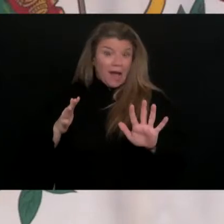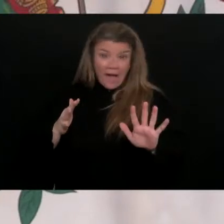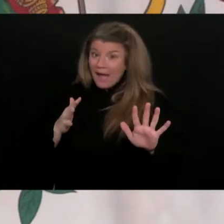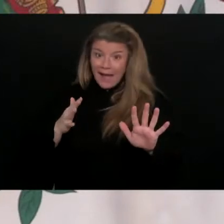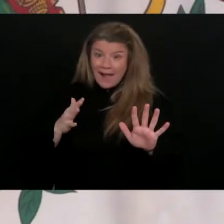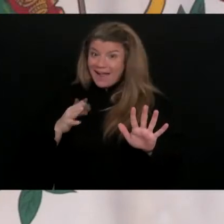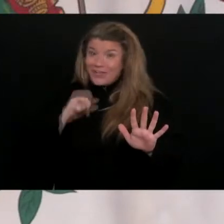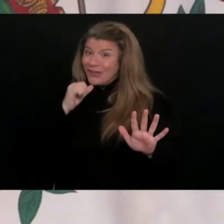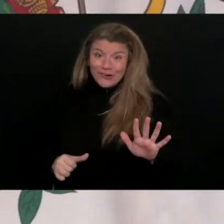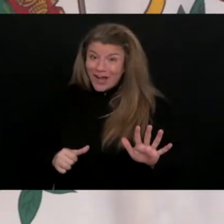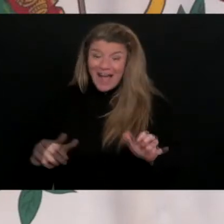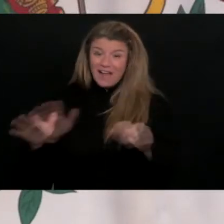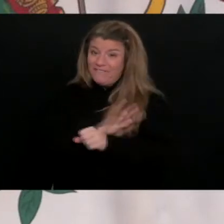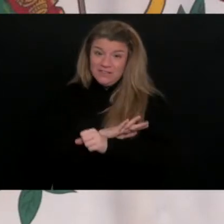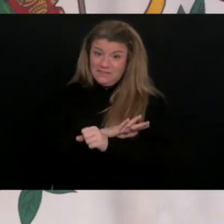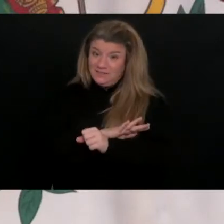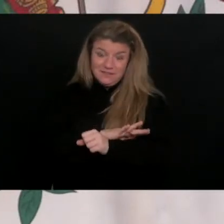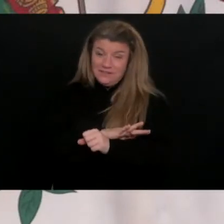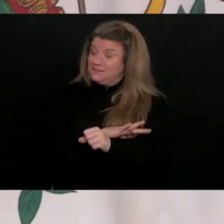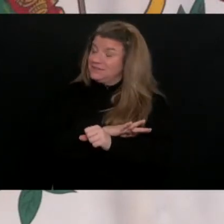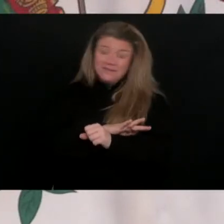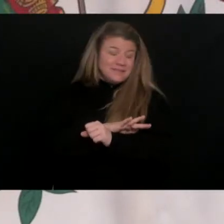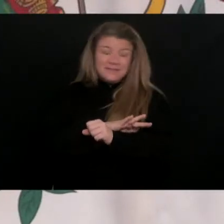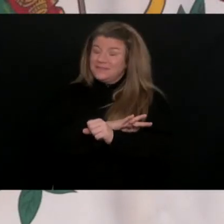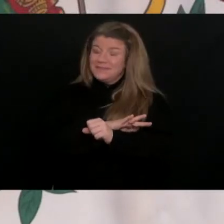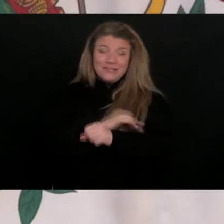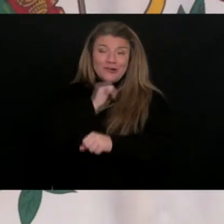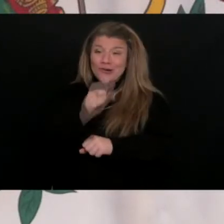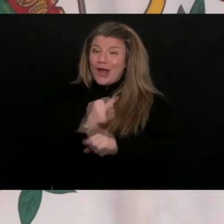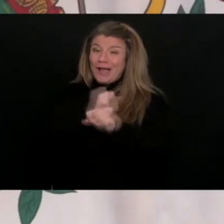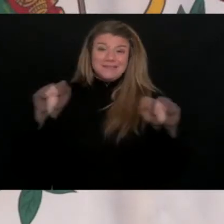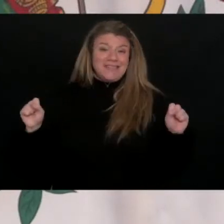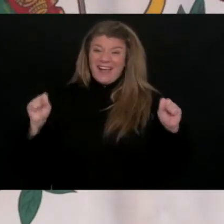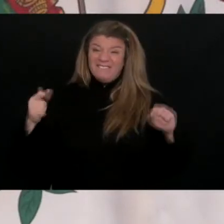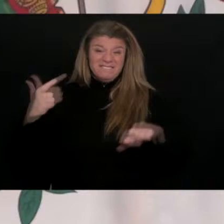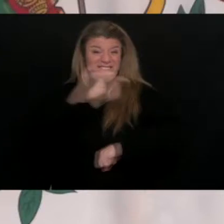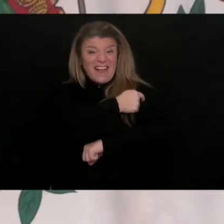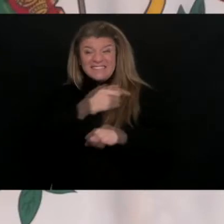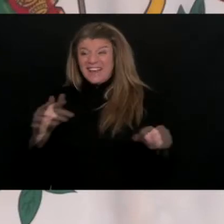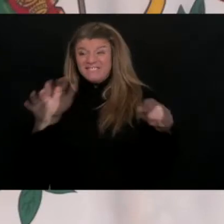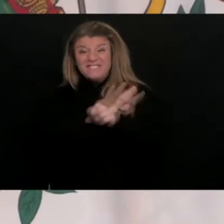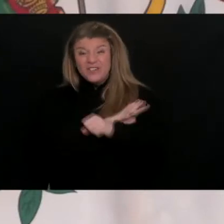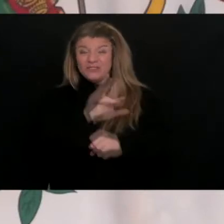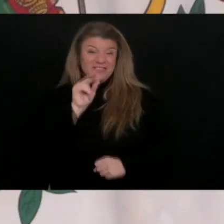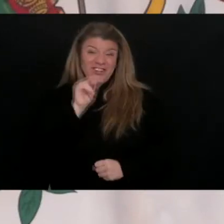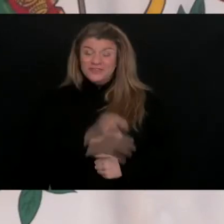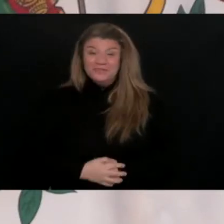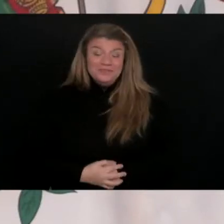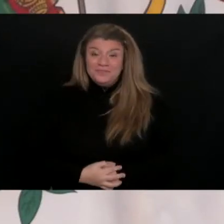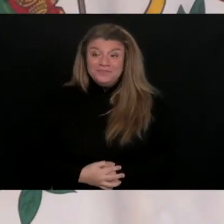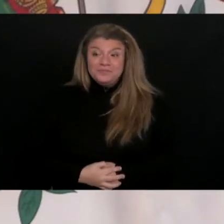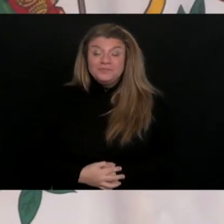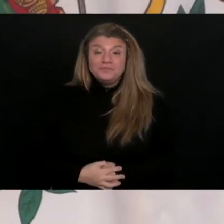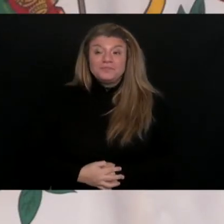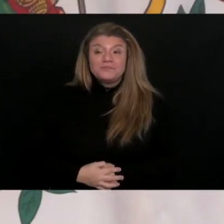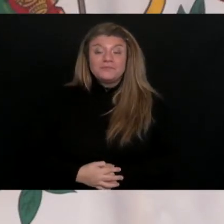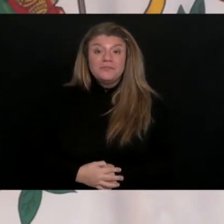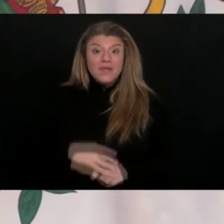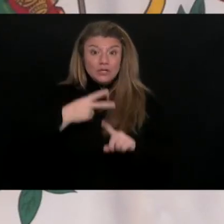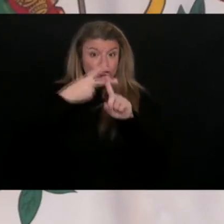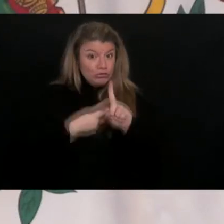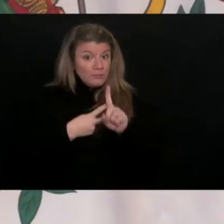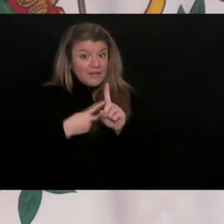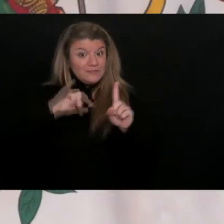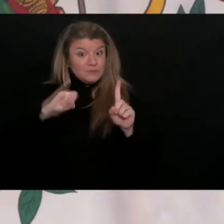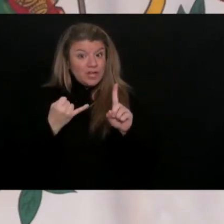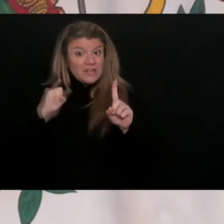not covered. You're not vaccinated. And without any question, and 2 months out from J&J,